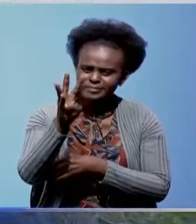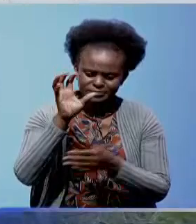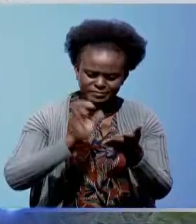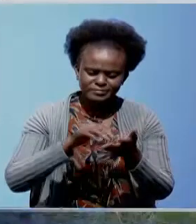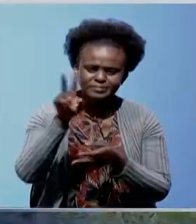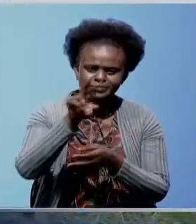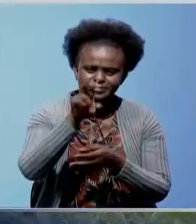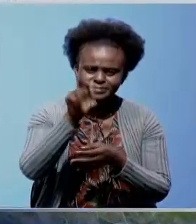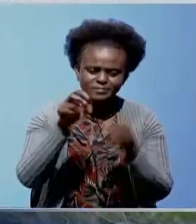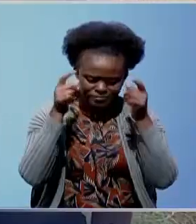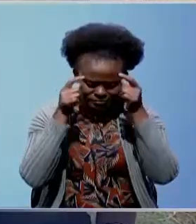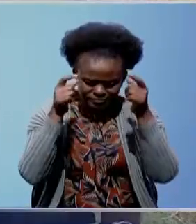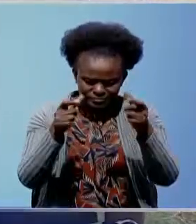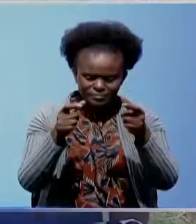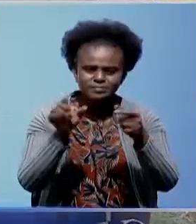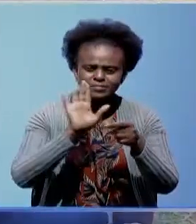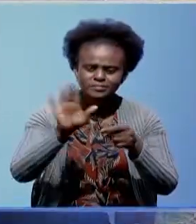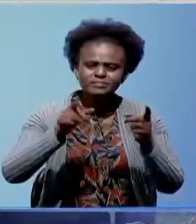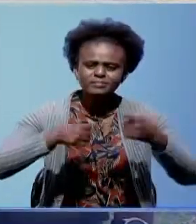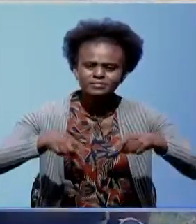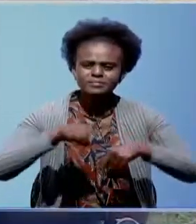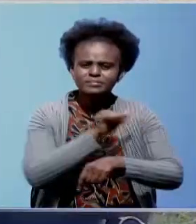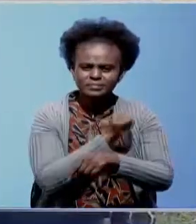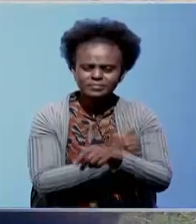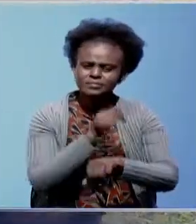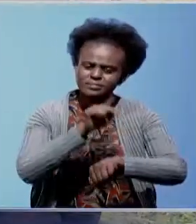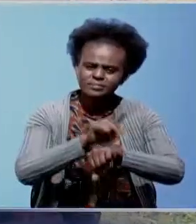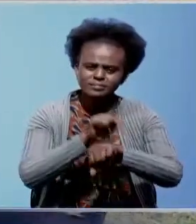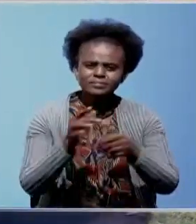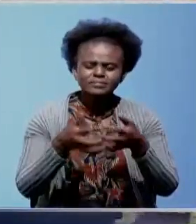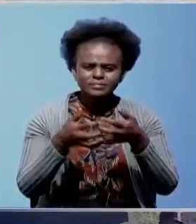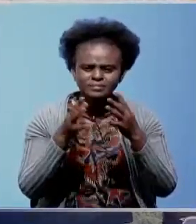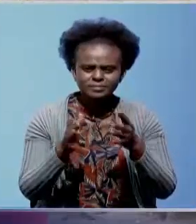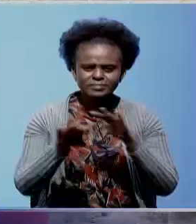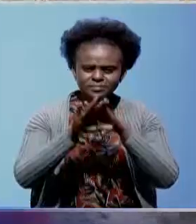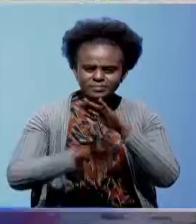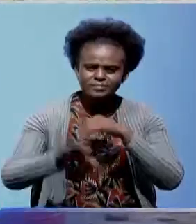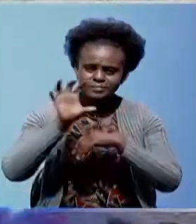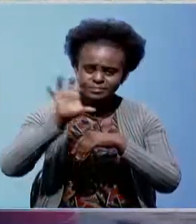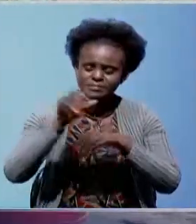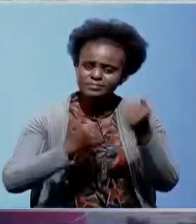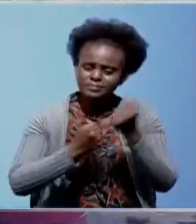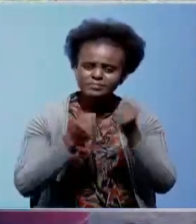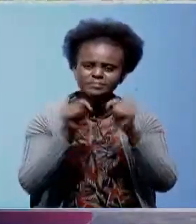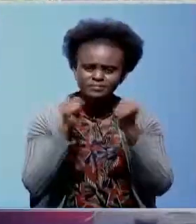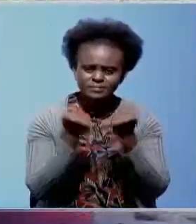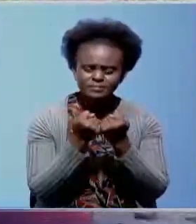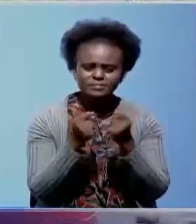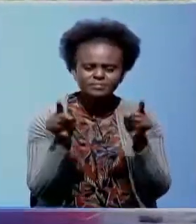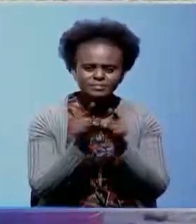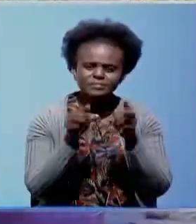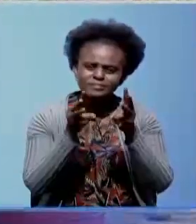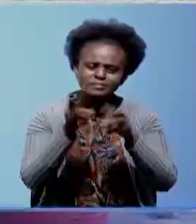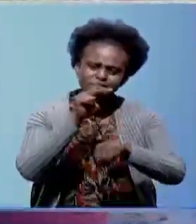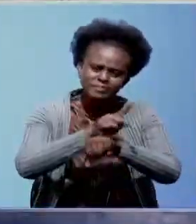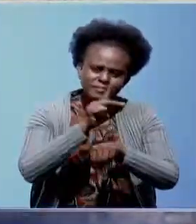$294,000 has been handed over to local authority. Project engineer under provincial support team Javan Nkosi handed over the project to